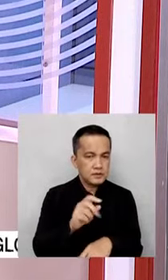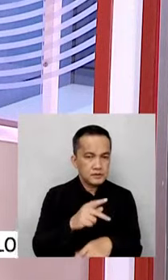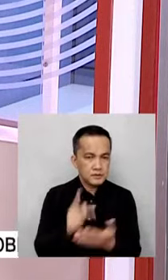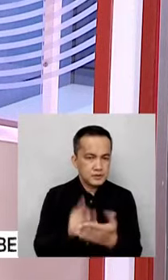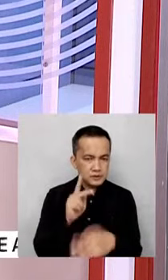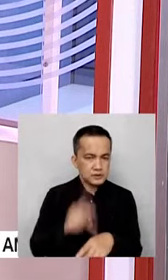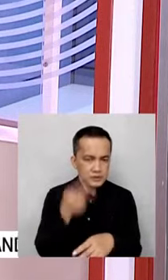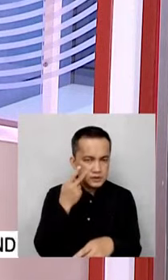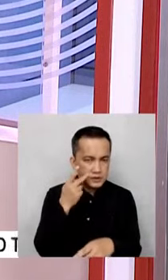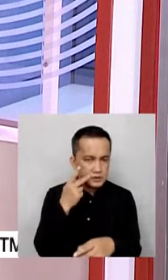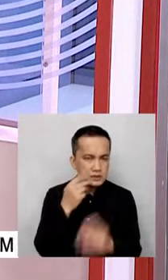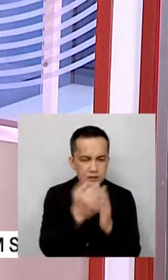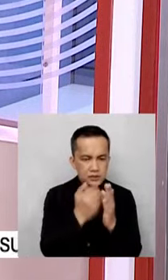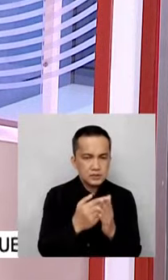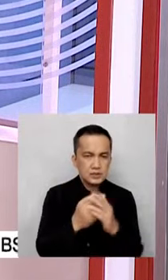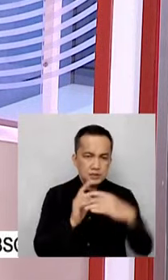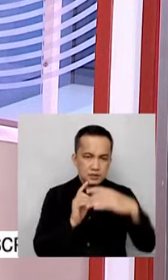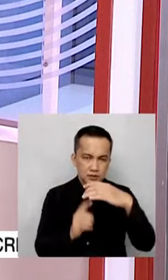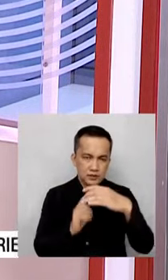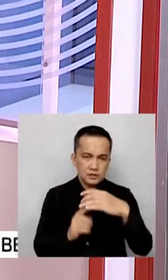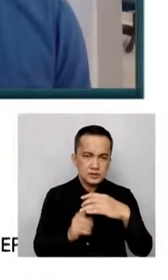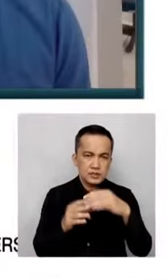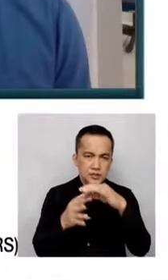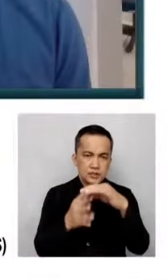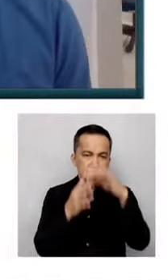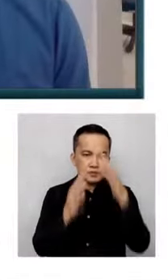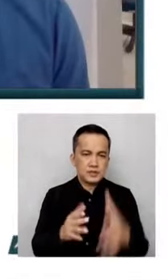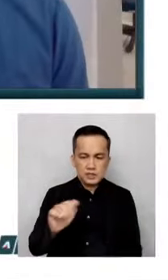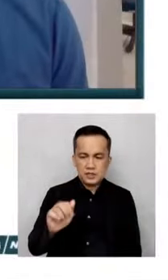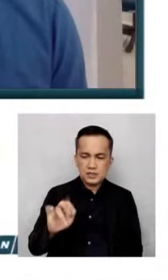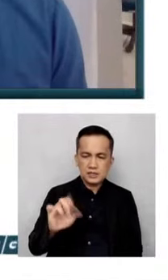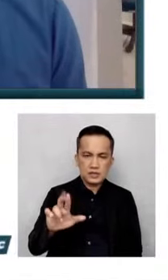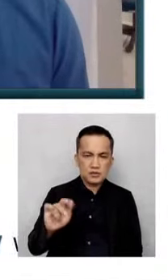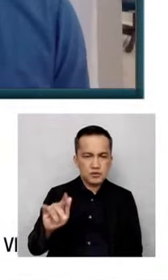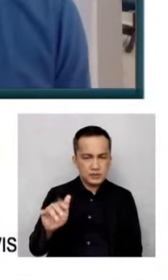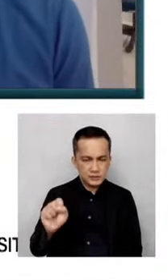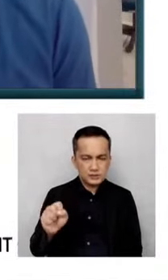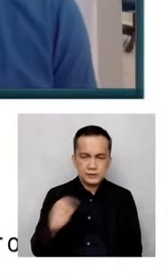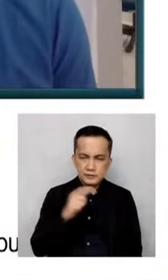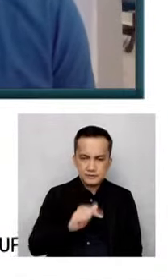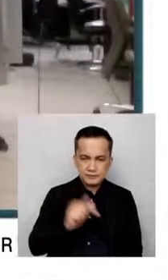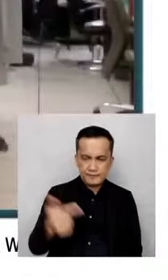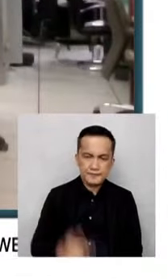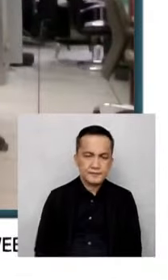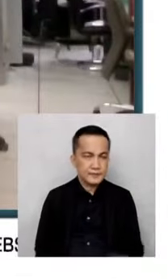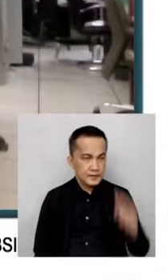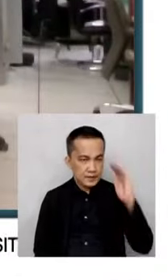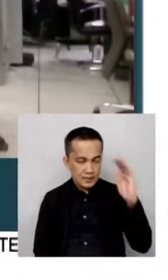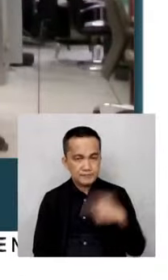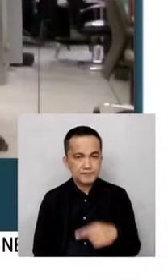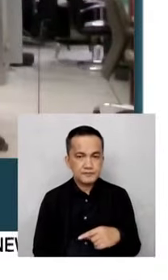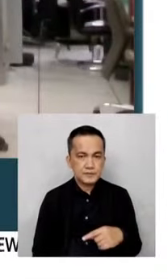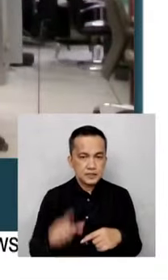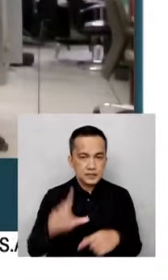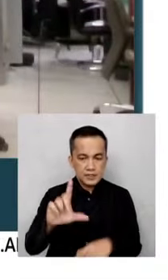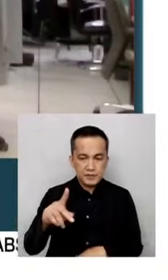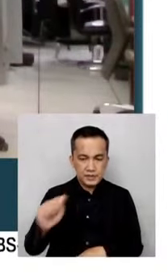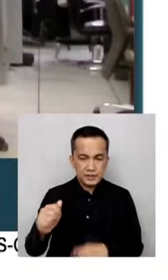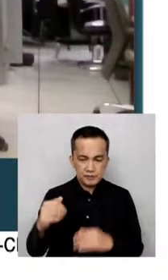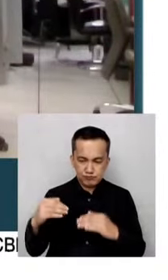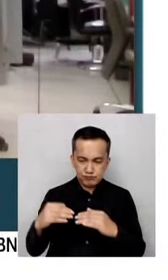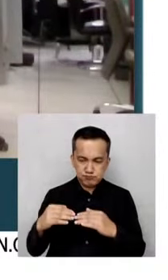details now from ABS-CBN's resident meteorologist, Ariel Rojas. Ariel, over to you. Hi, Carmina. The low-pressure area was last